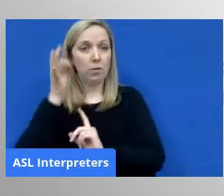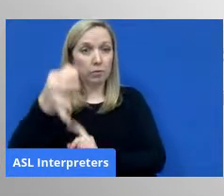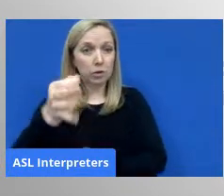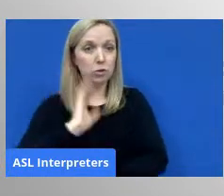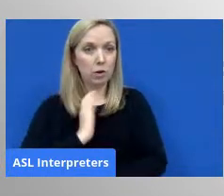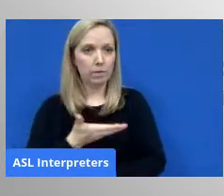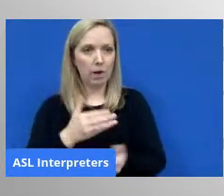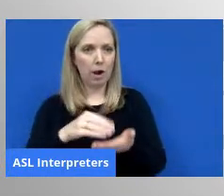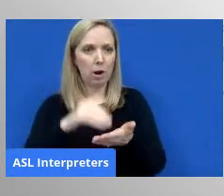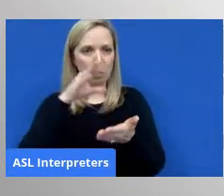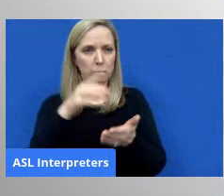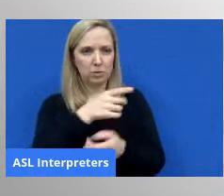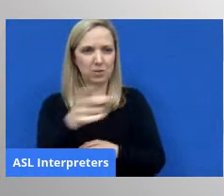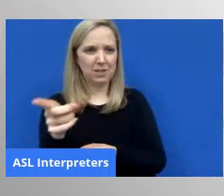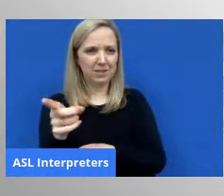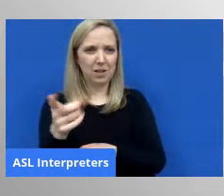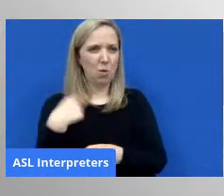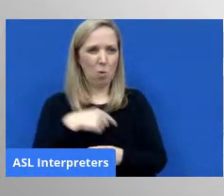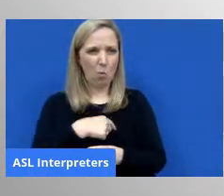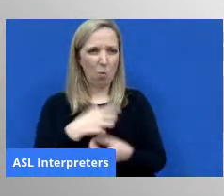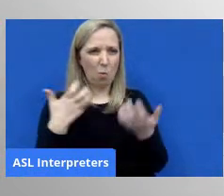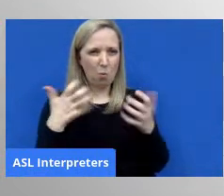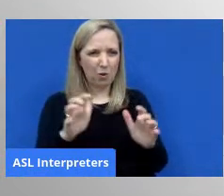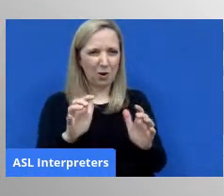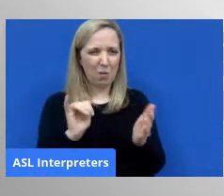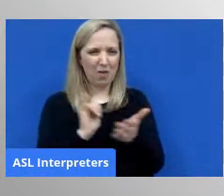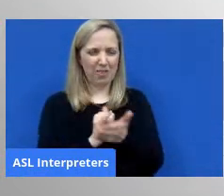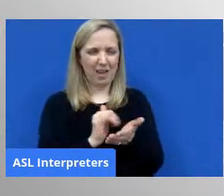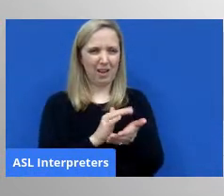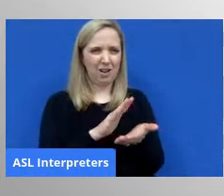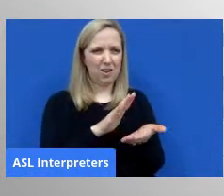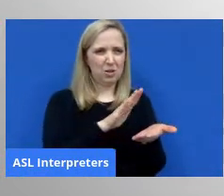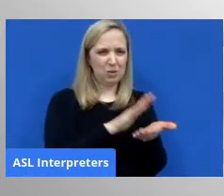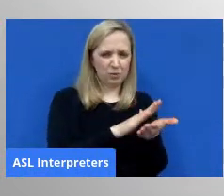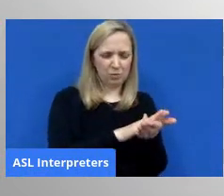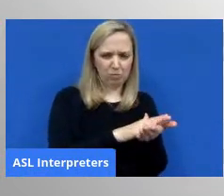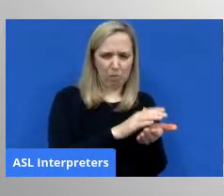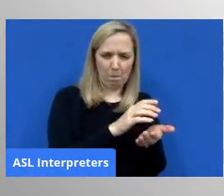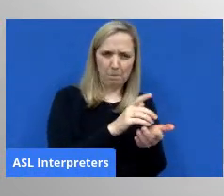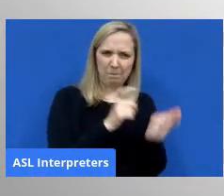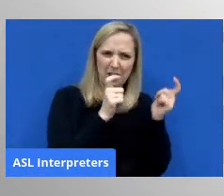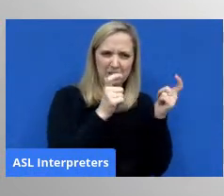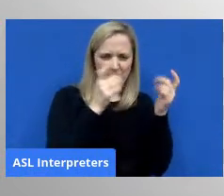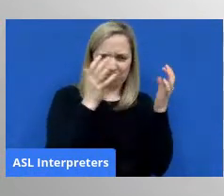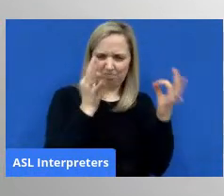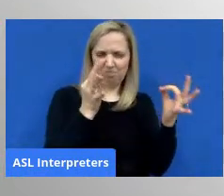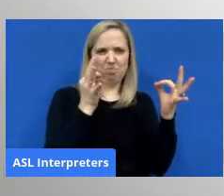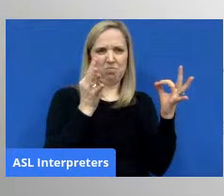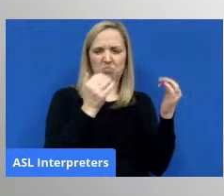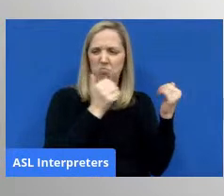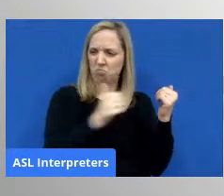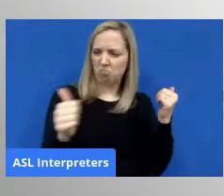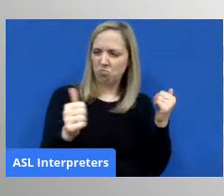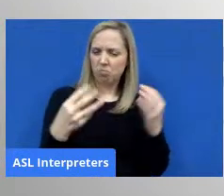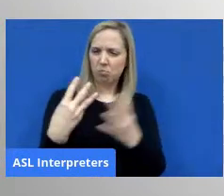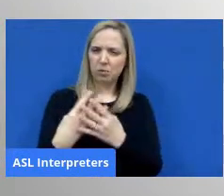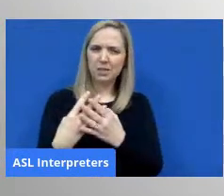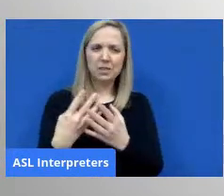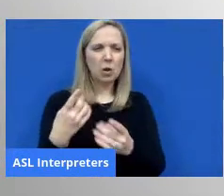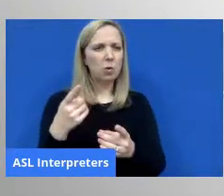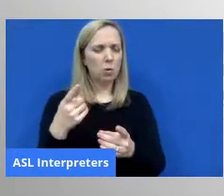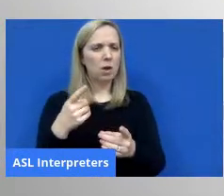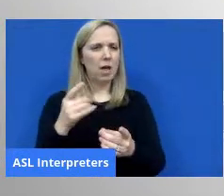to the school to prison pipeline. So you bringing that up last week helped us to recognize where there might be a blind